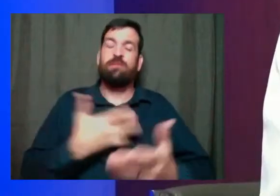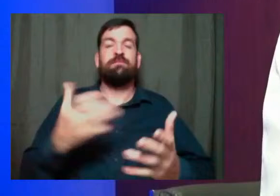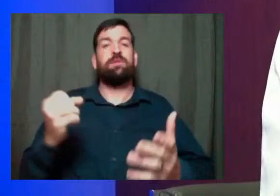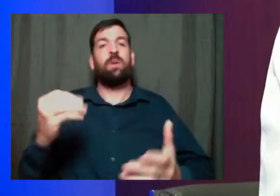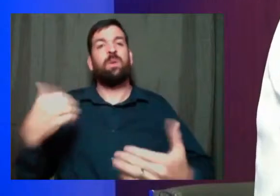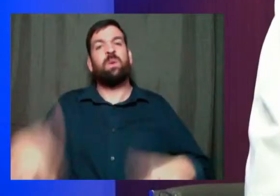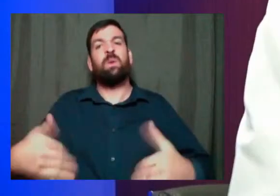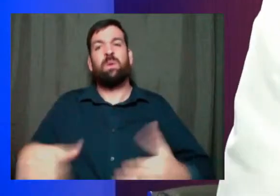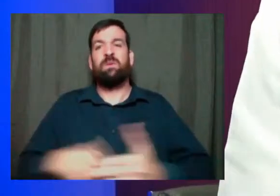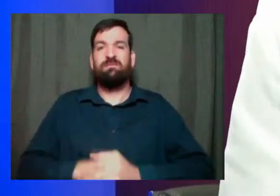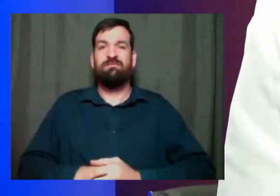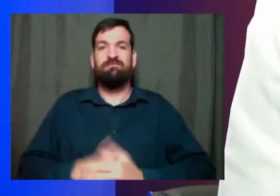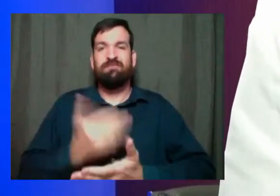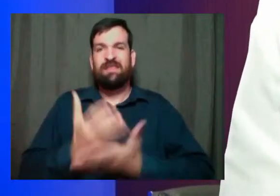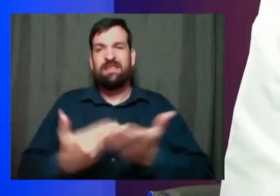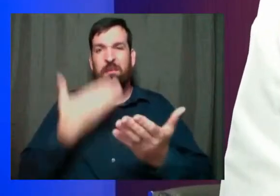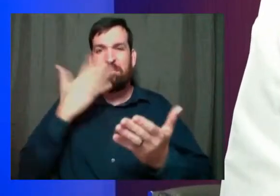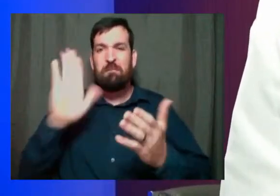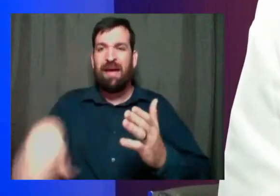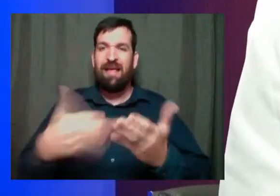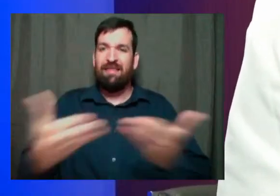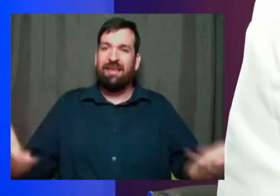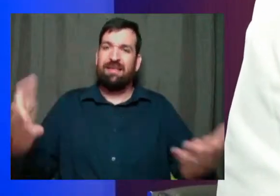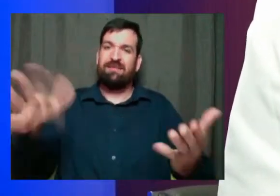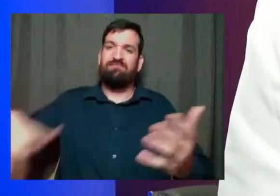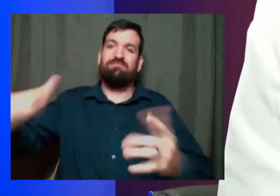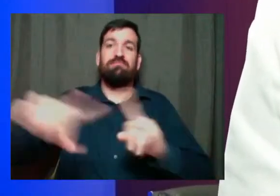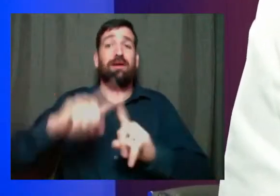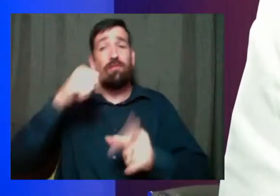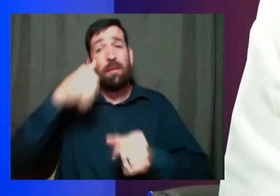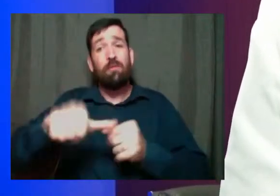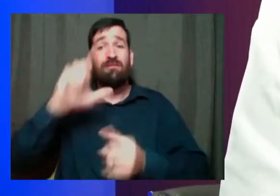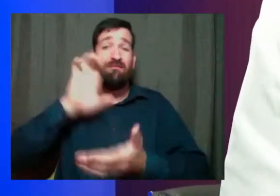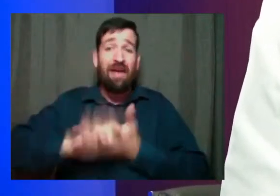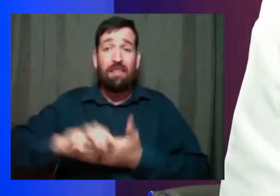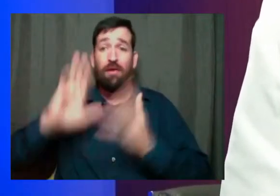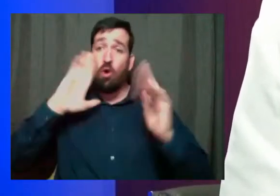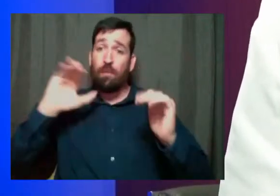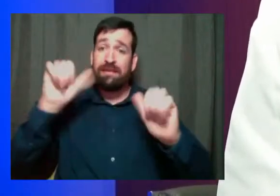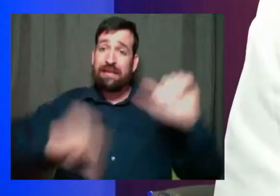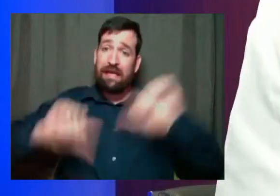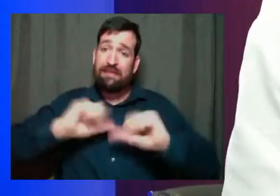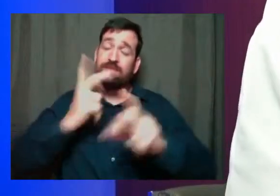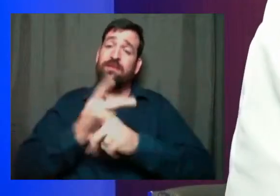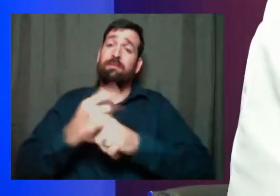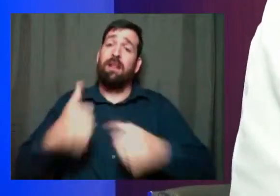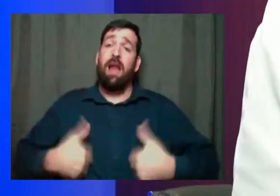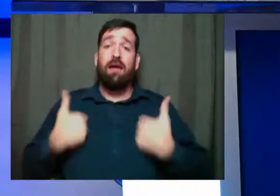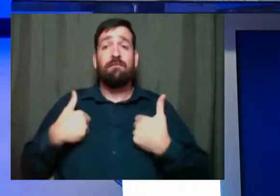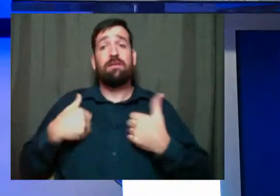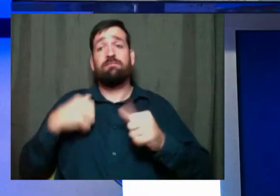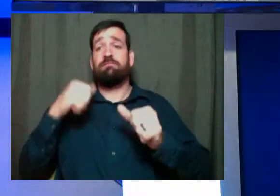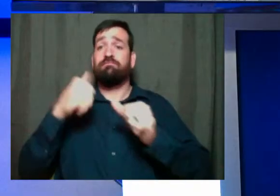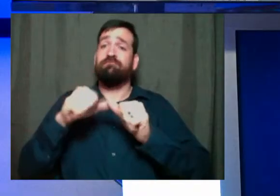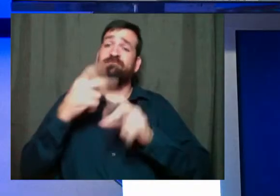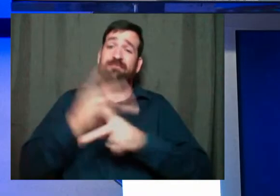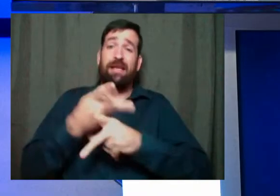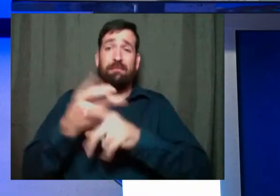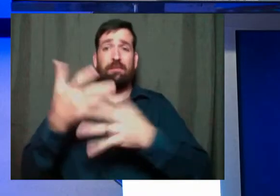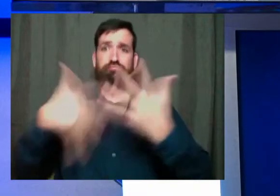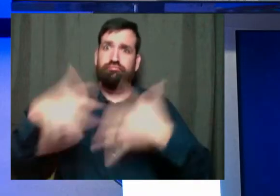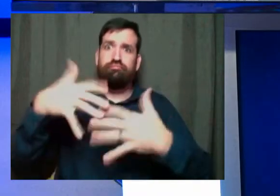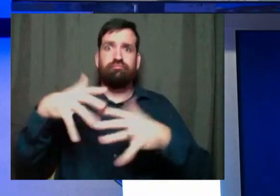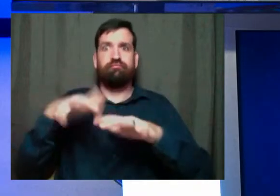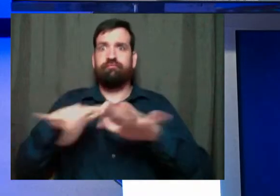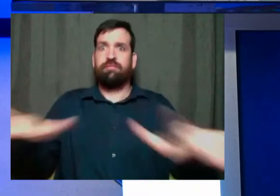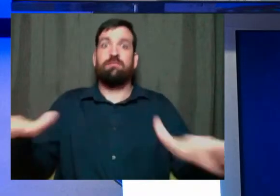are some bad things out there. But remember, faith, hope, science, keep us alive, keep the frenzy at bay. I have some final thoughts. Please. And I